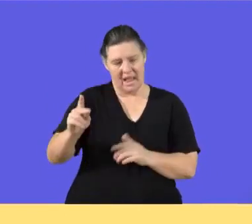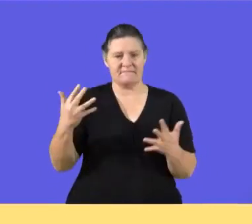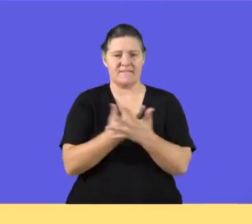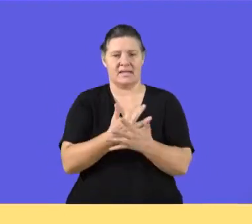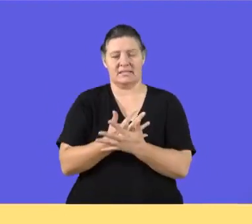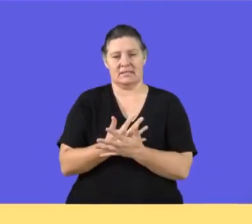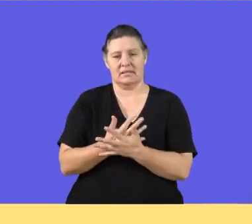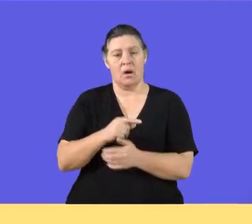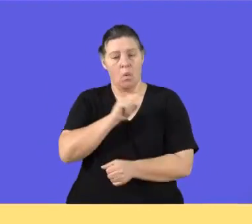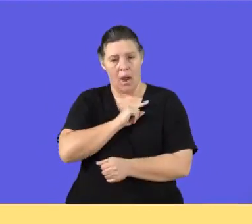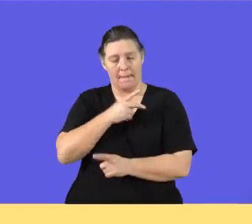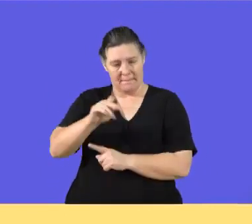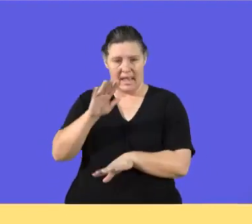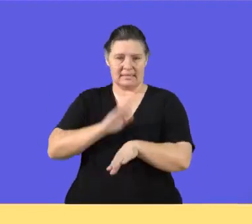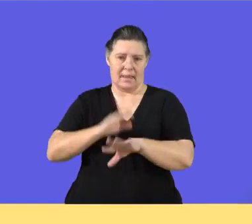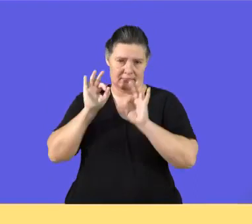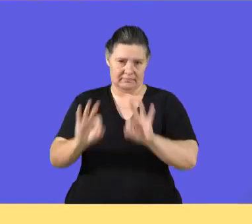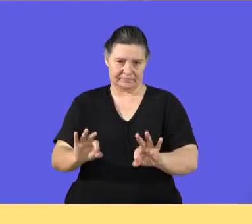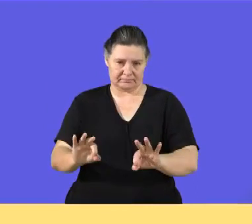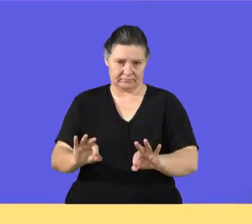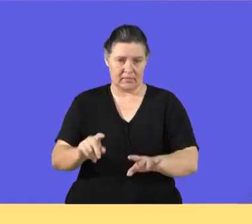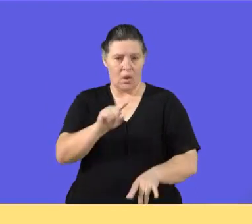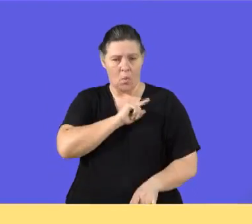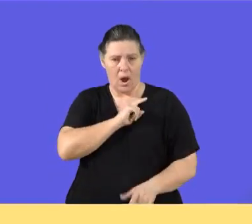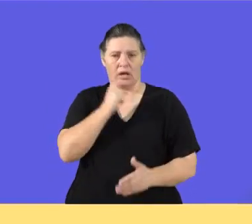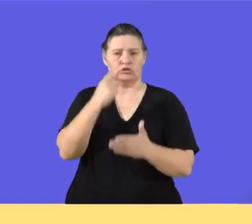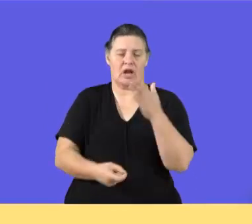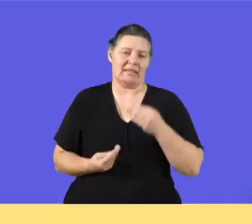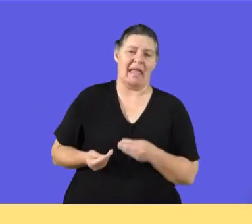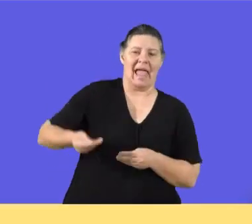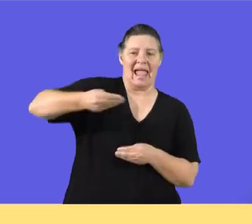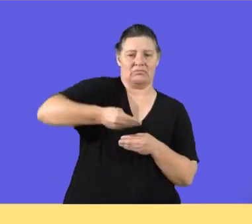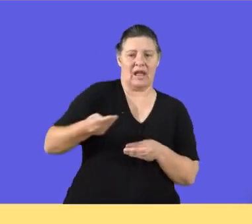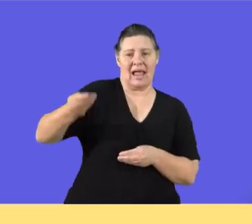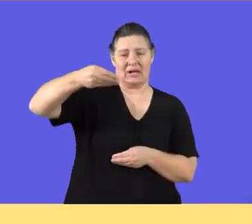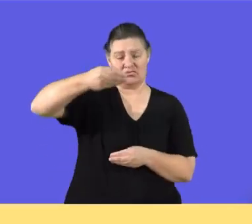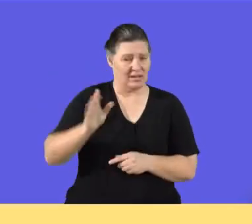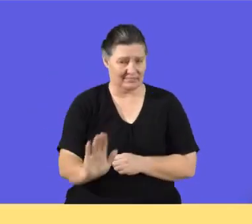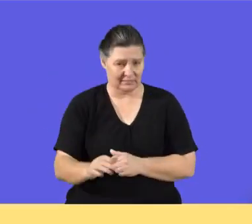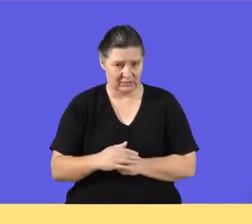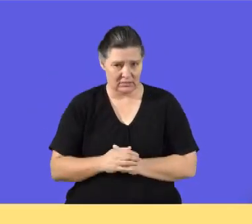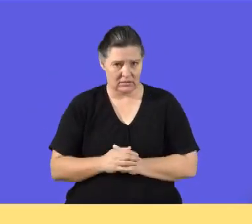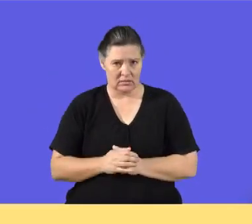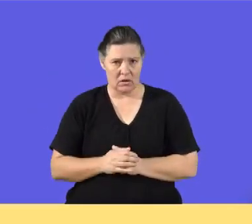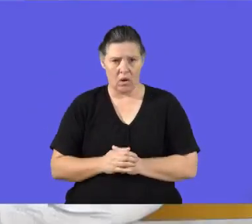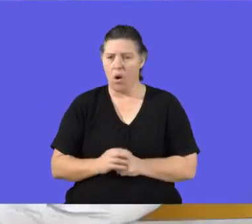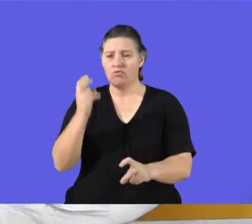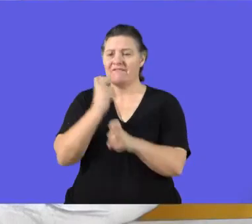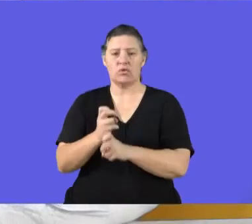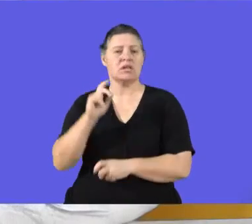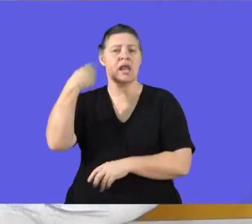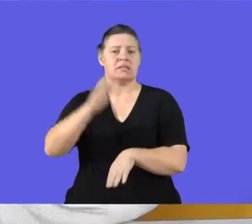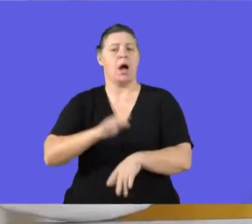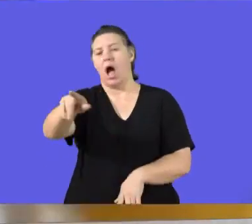we speak to our creditors so that we can pay them on time to avoid them charging us